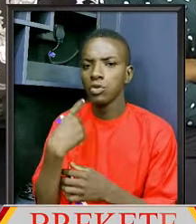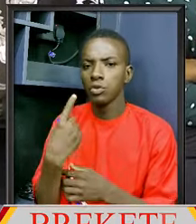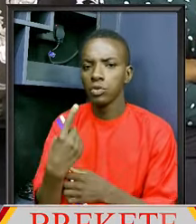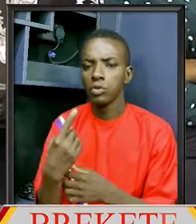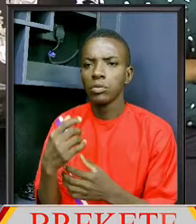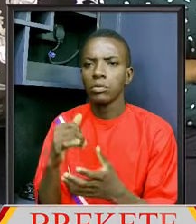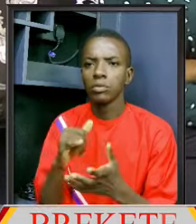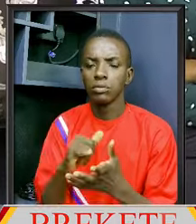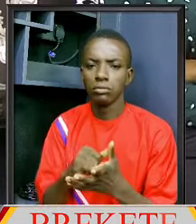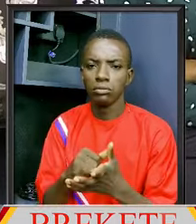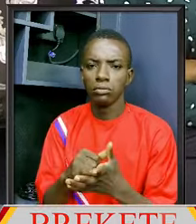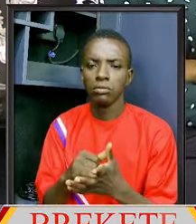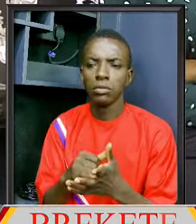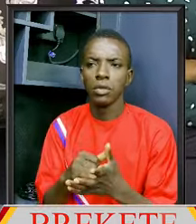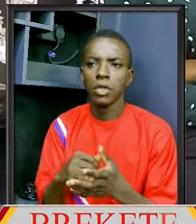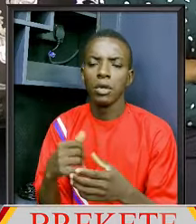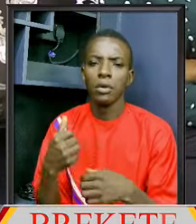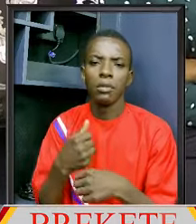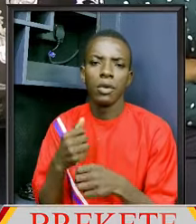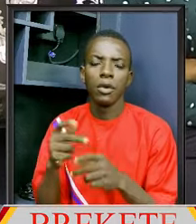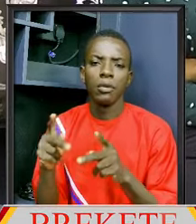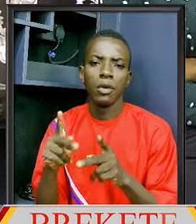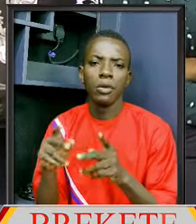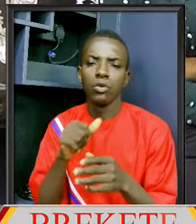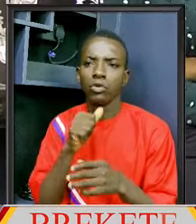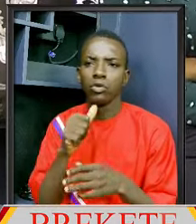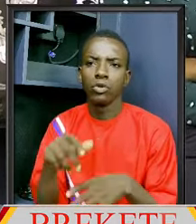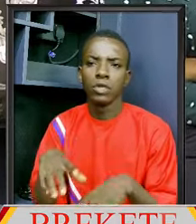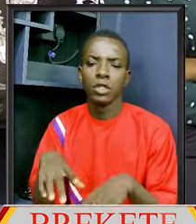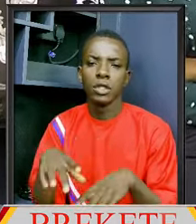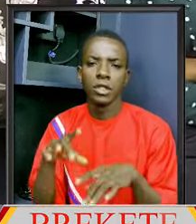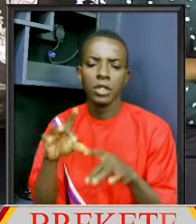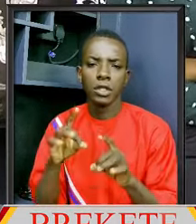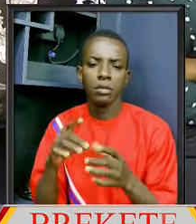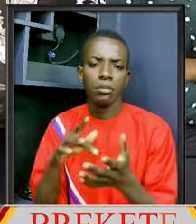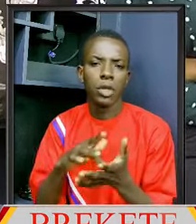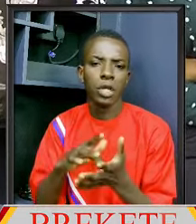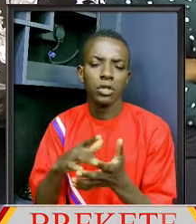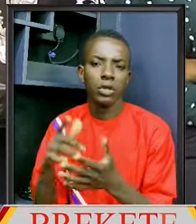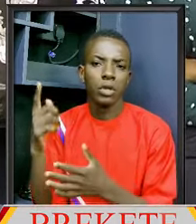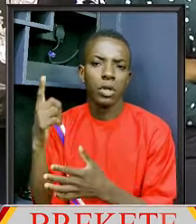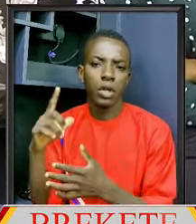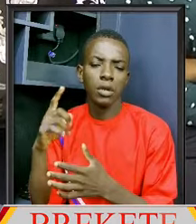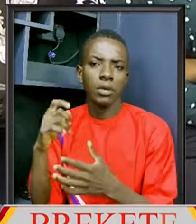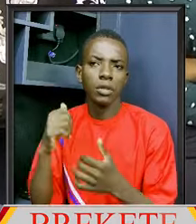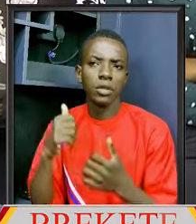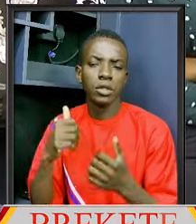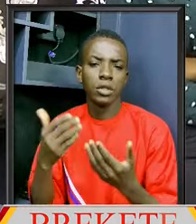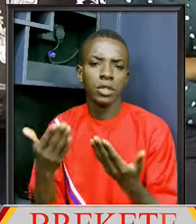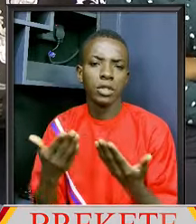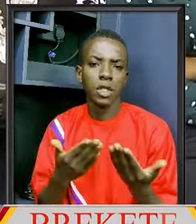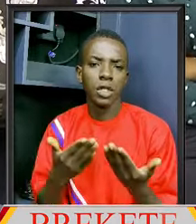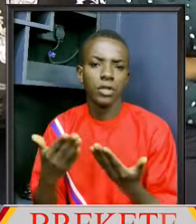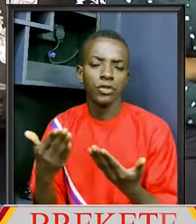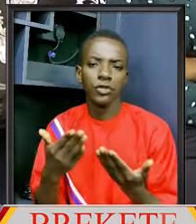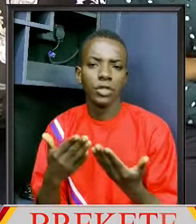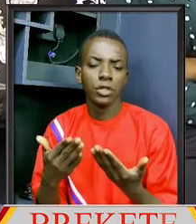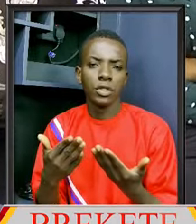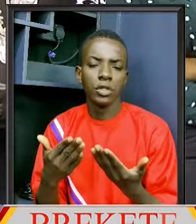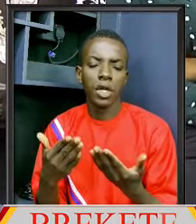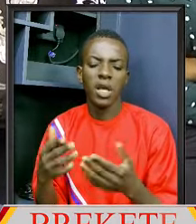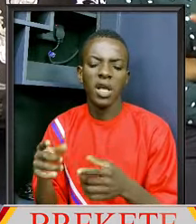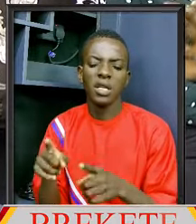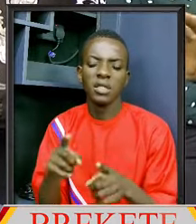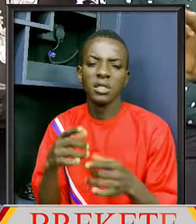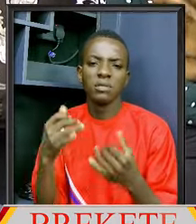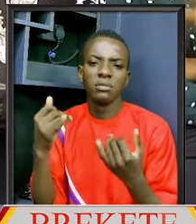say, make people know they take medical laboratory services